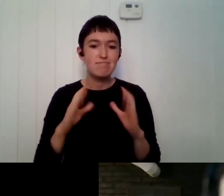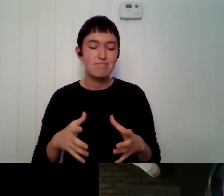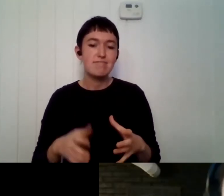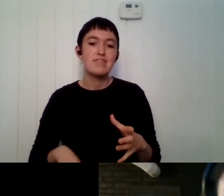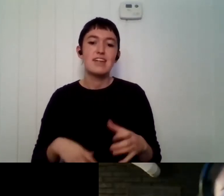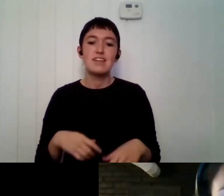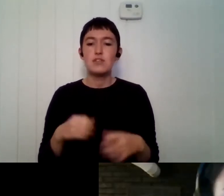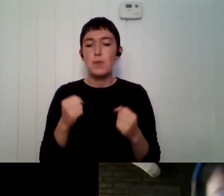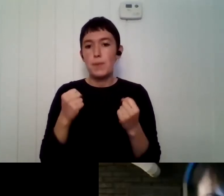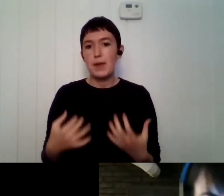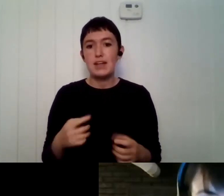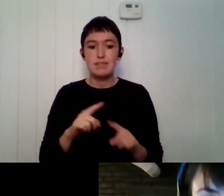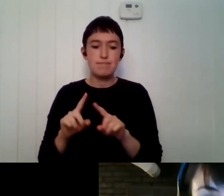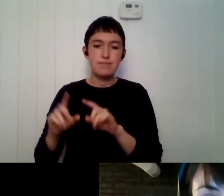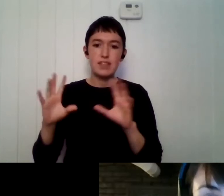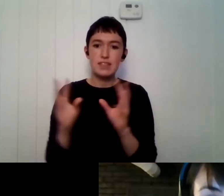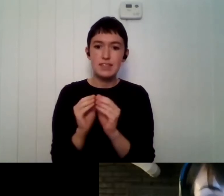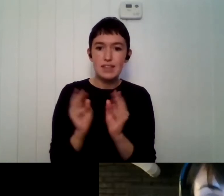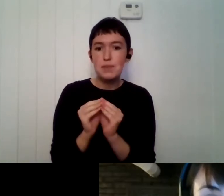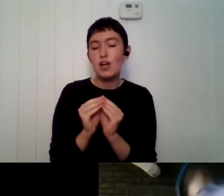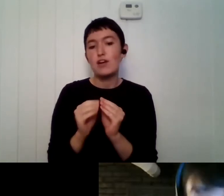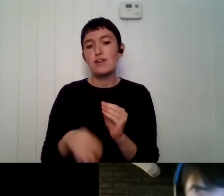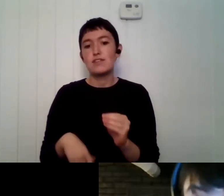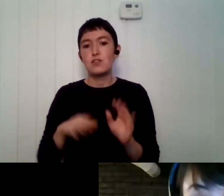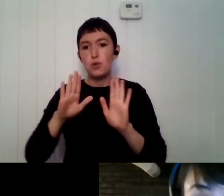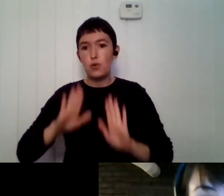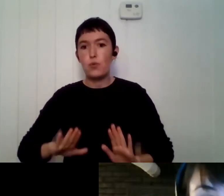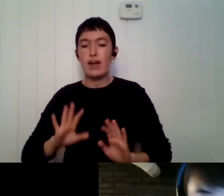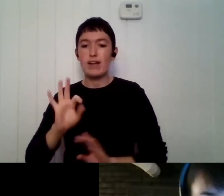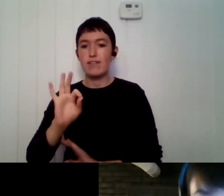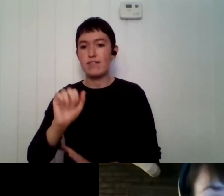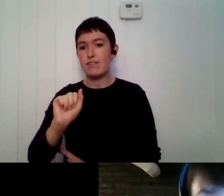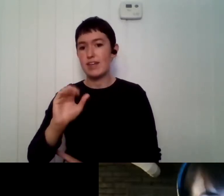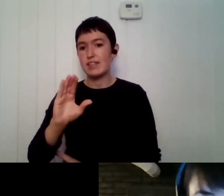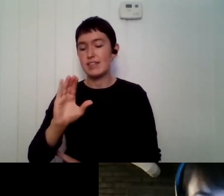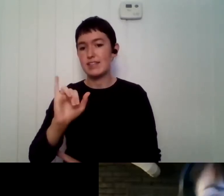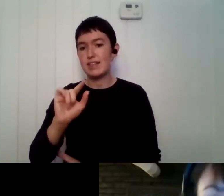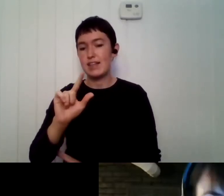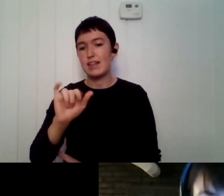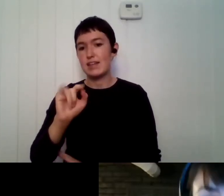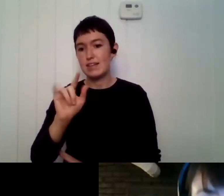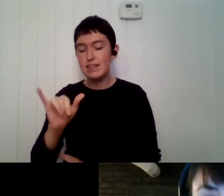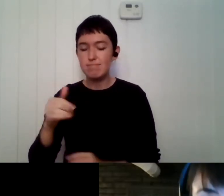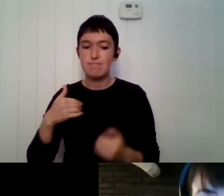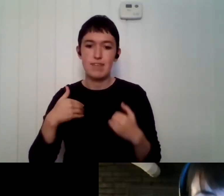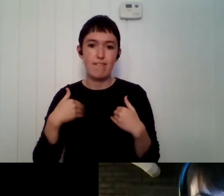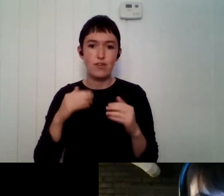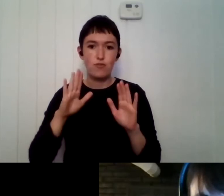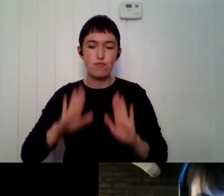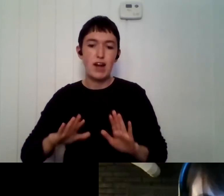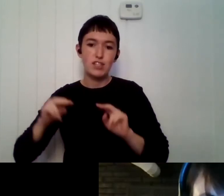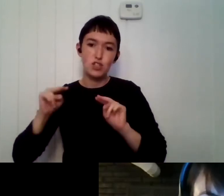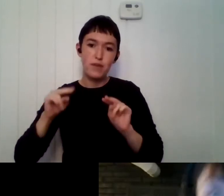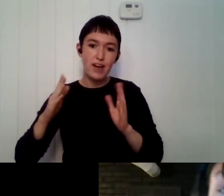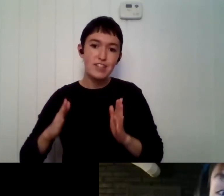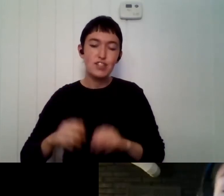different seminars, great facilities. I have a great supervisor, so I really enjoy it. And Boston's such a